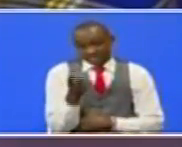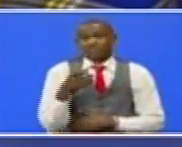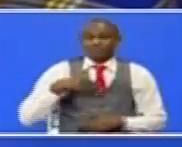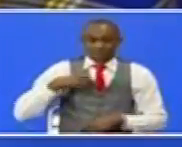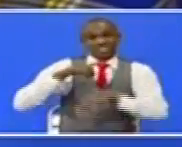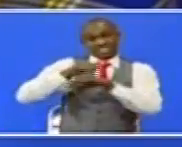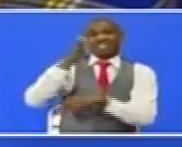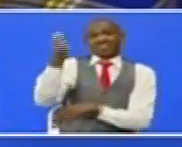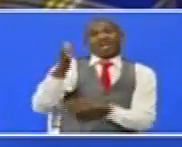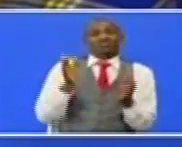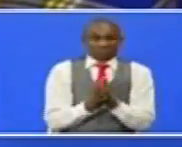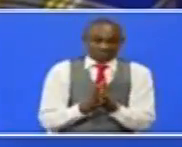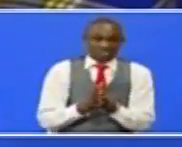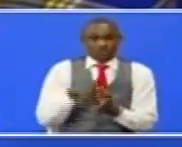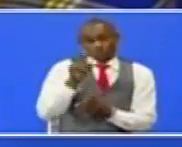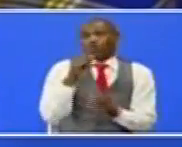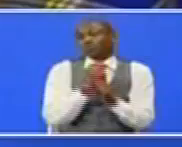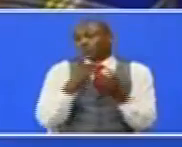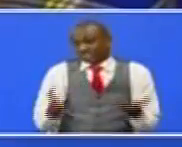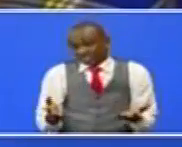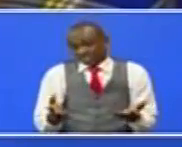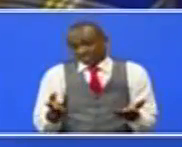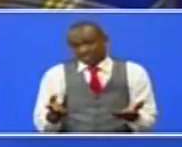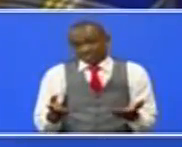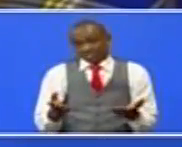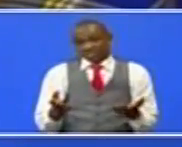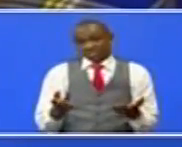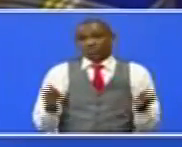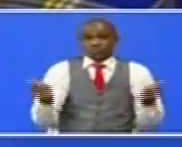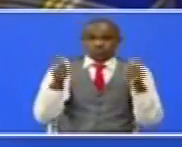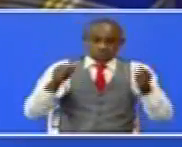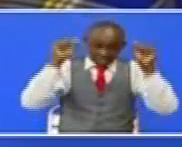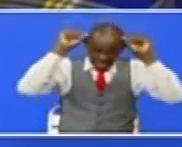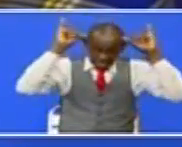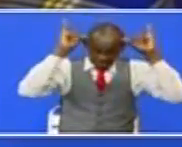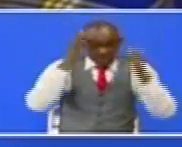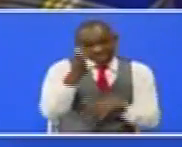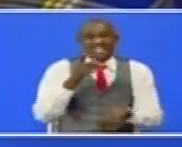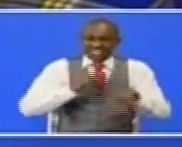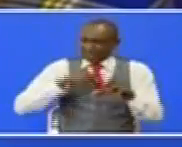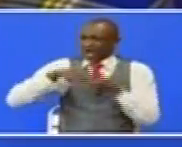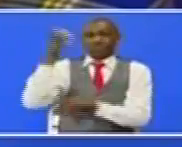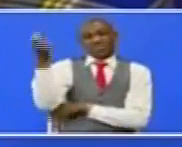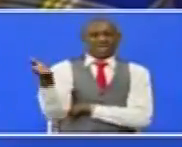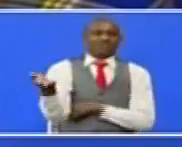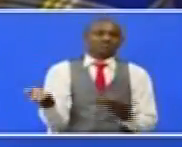being sent outside there to go and raise these livestock. So when they are out there,